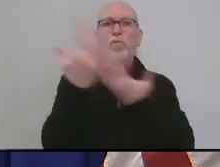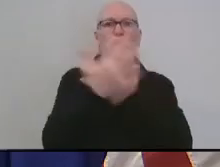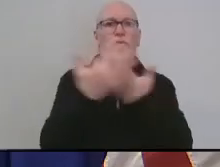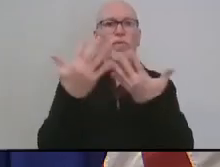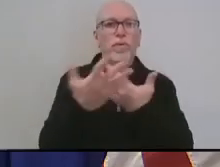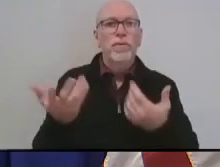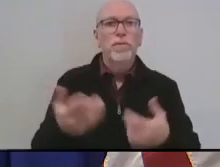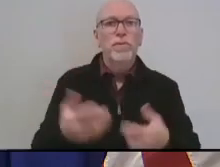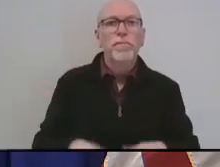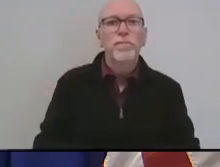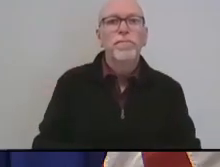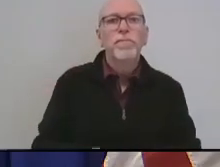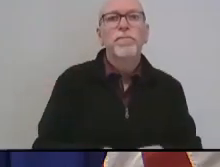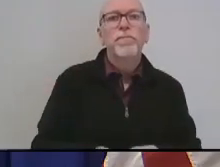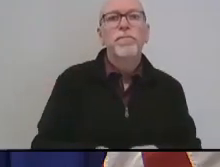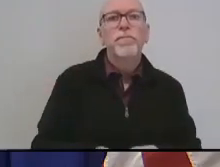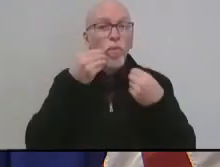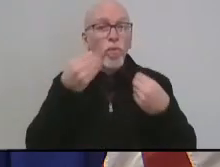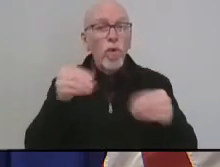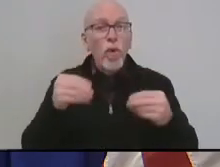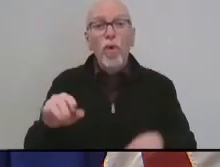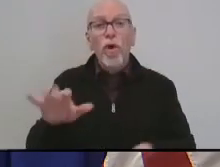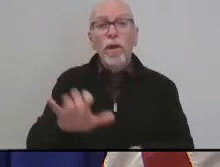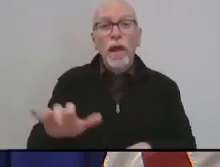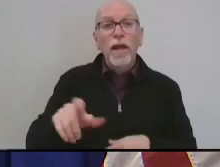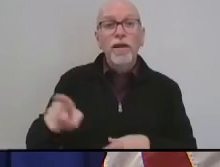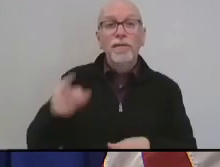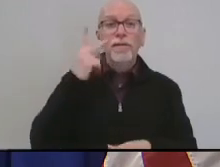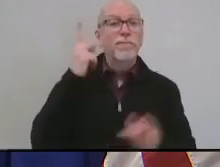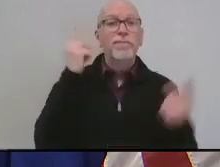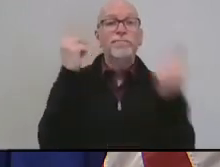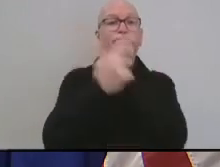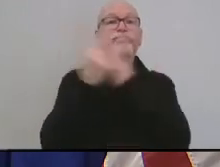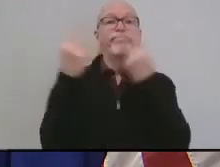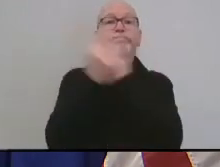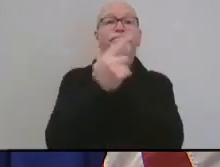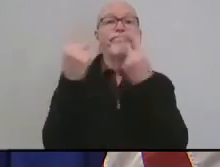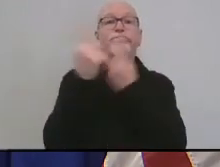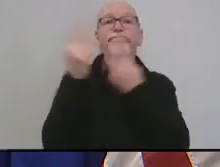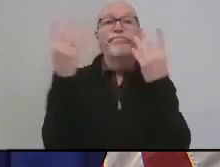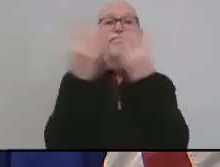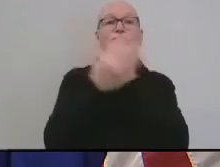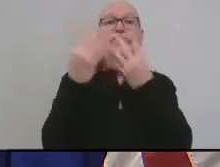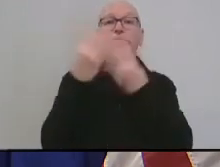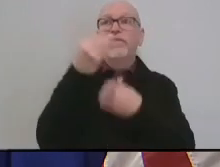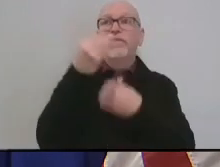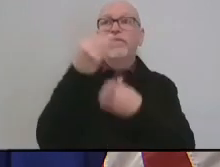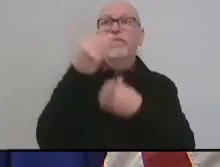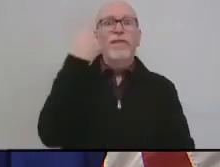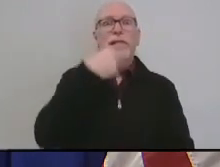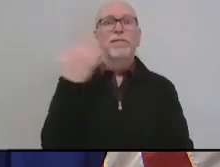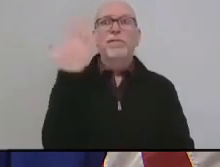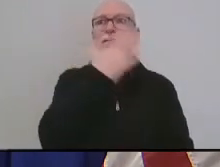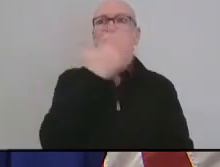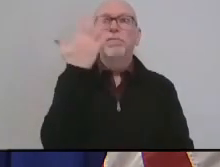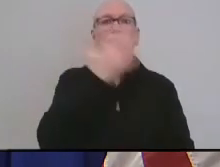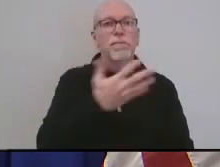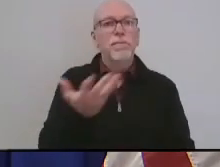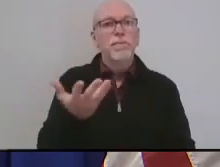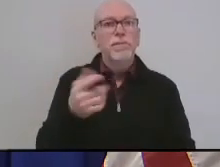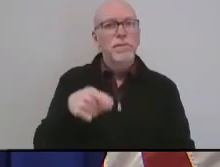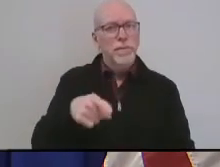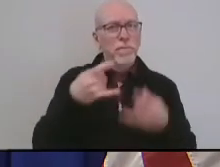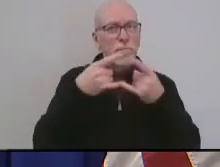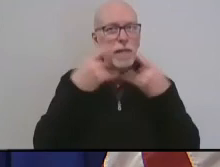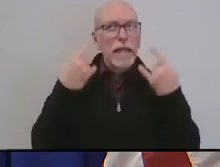others that are only there temporarily. Turnover and volume of customers coming right in front of them. They're masked up. They're